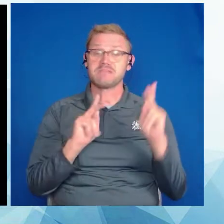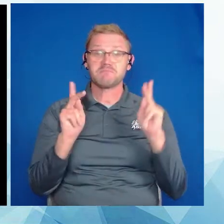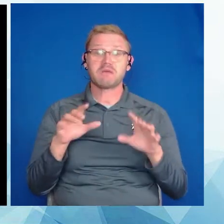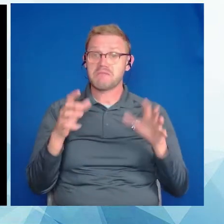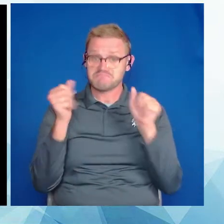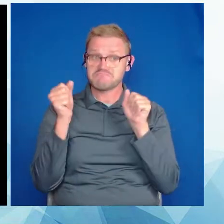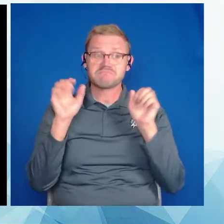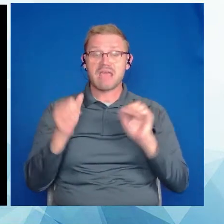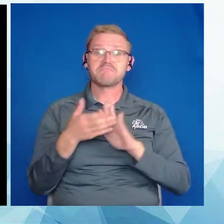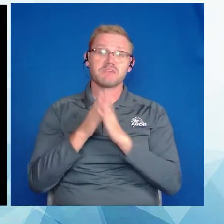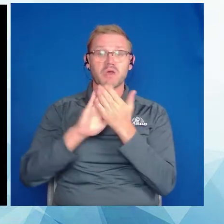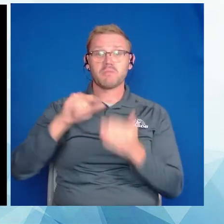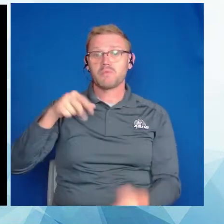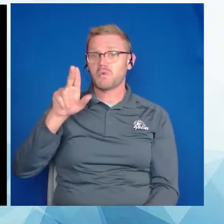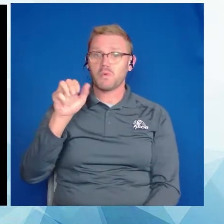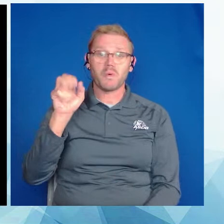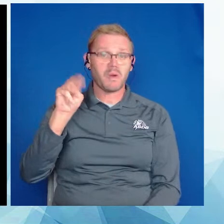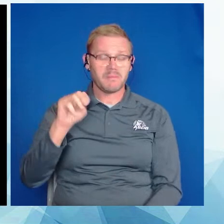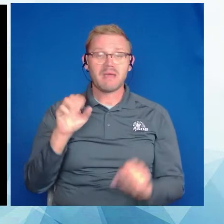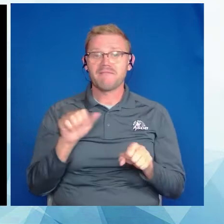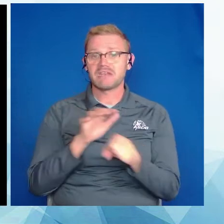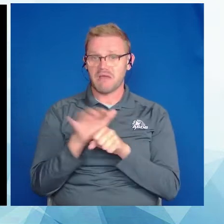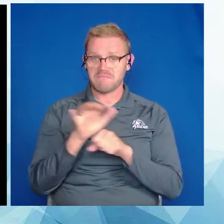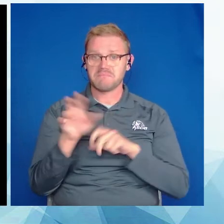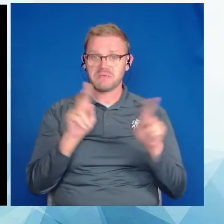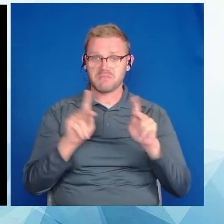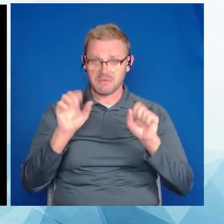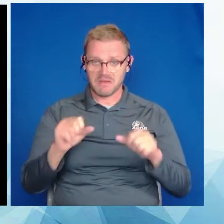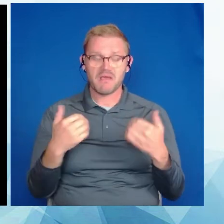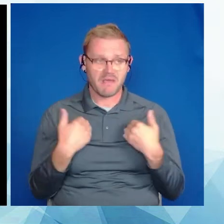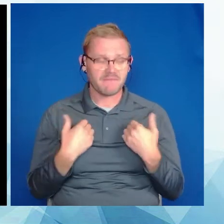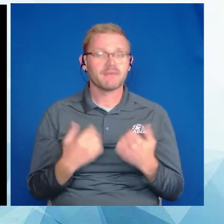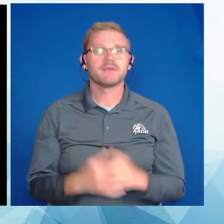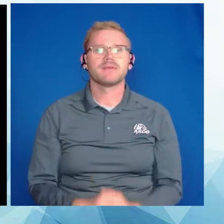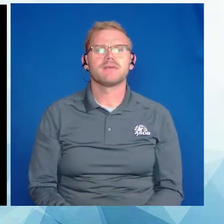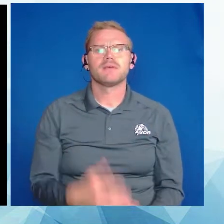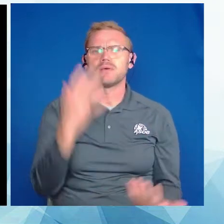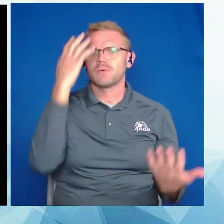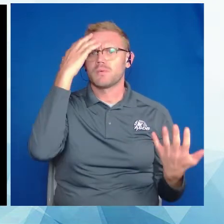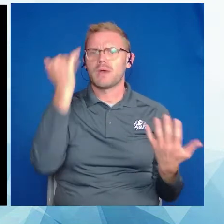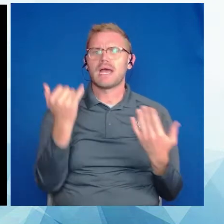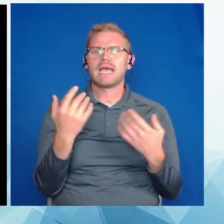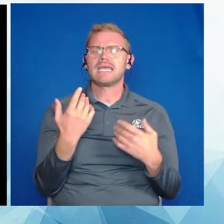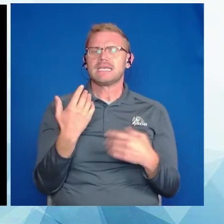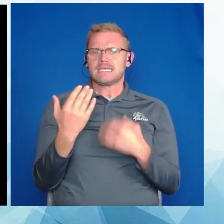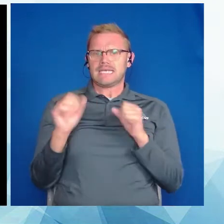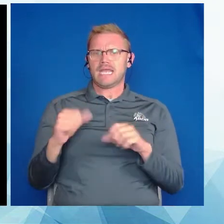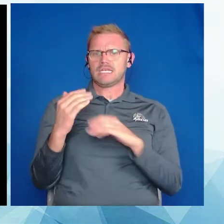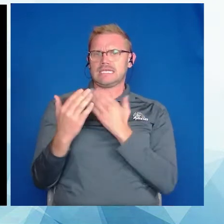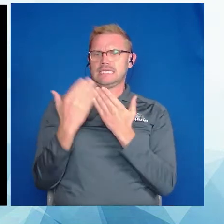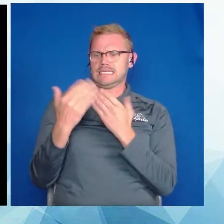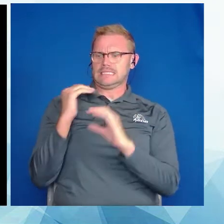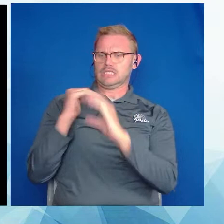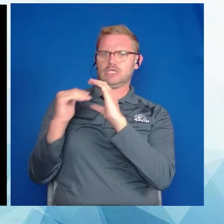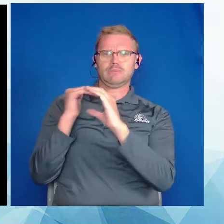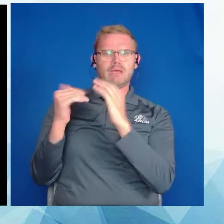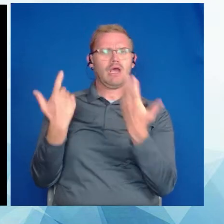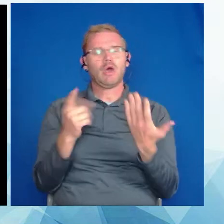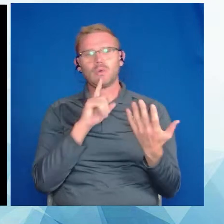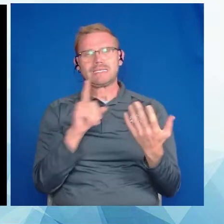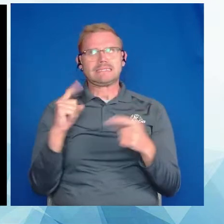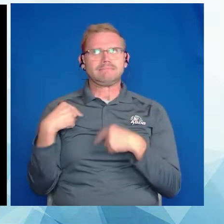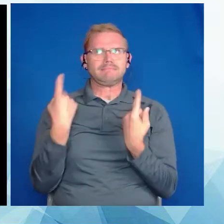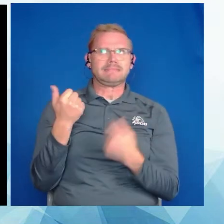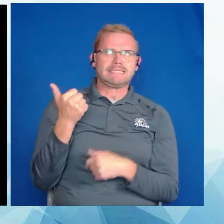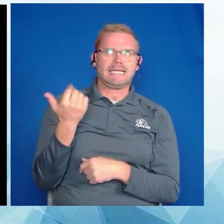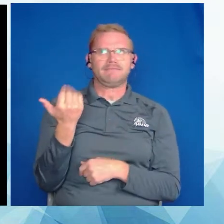quickly. So while it's easy to use email, it's become much more of an issue the last